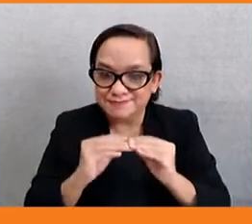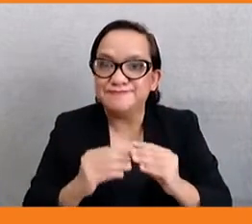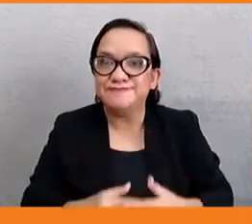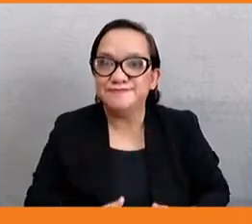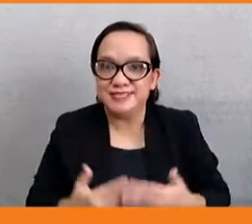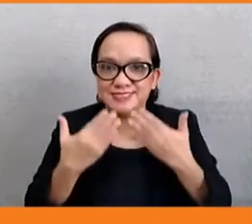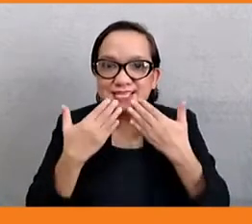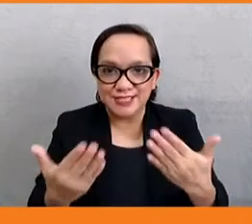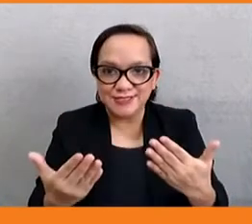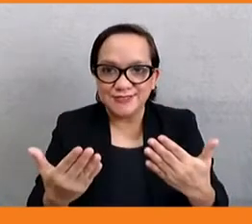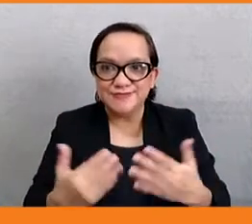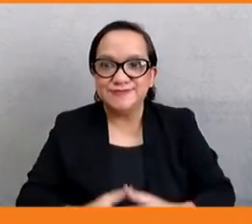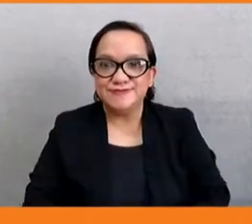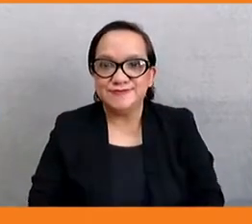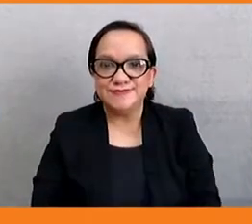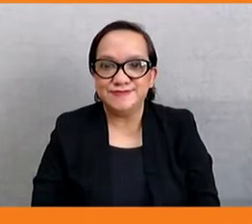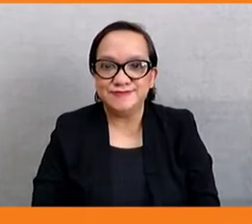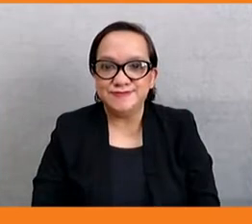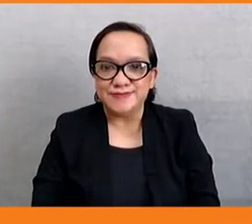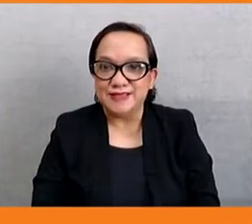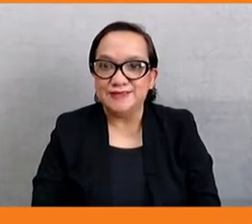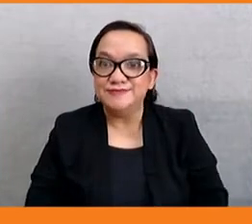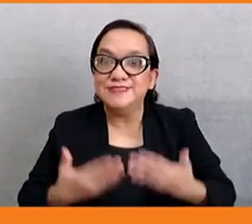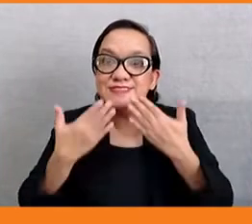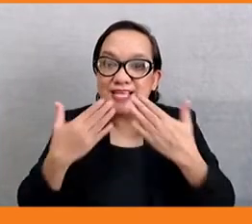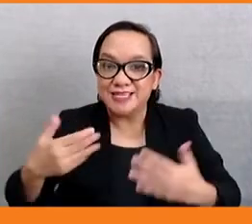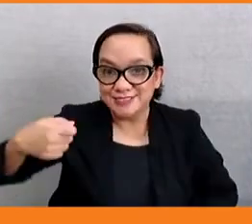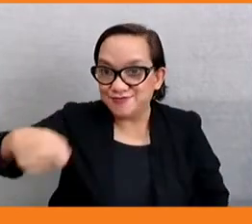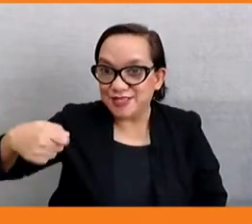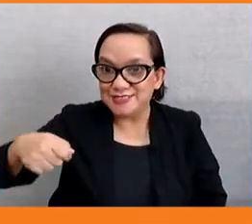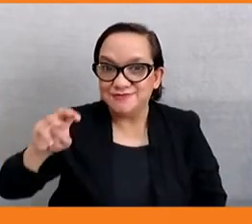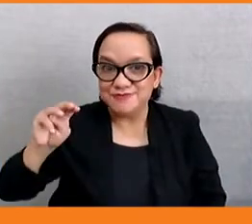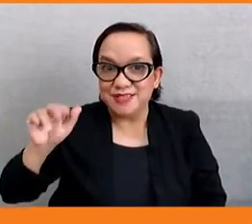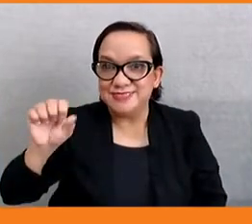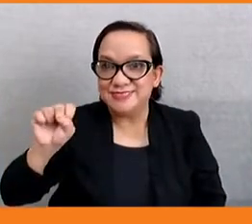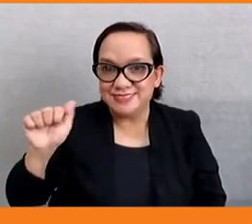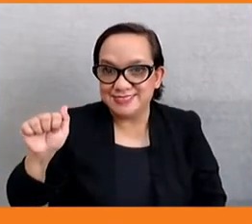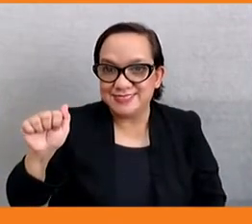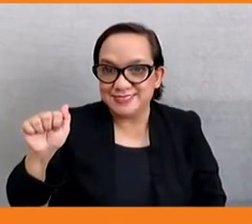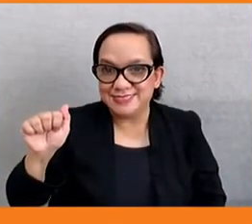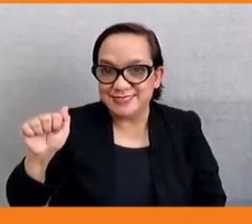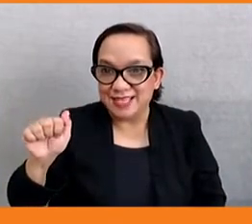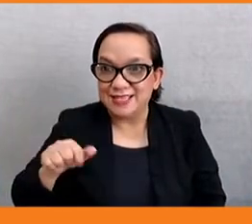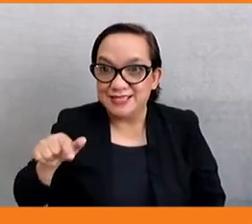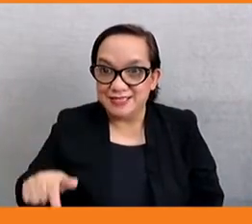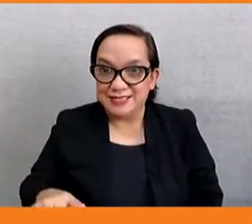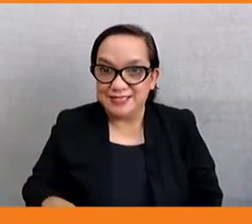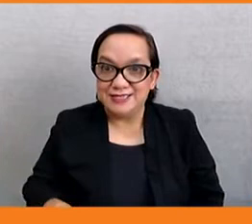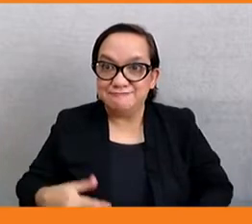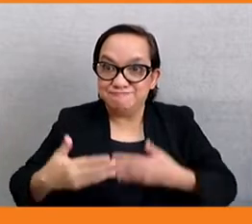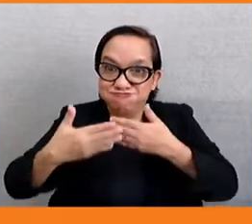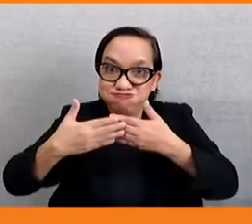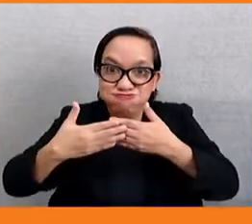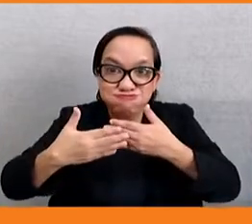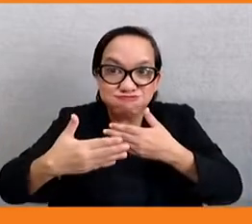Thank you, President Masa, for your message. Now, for the rest of the hour, we will have a few minutes dedicated to questions we received from some of you